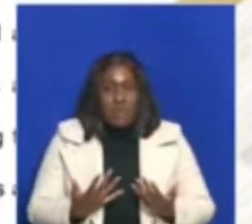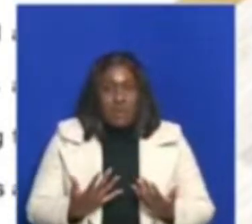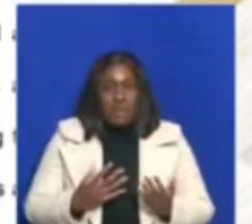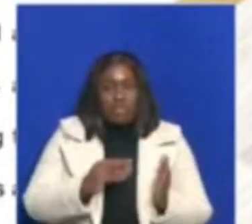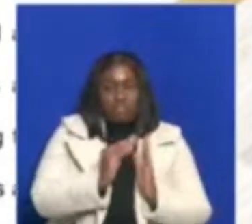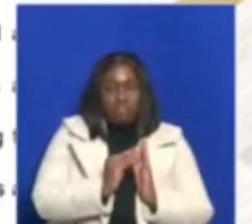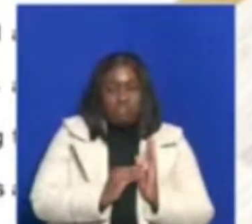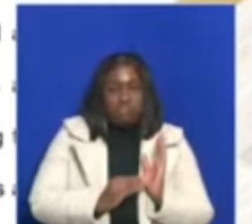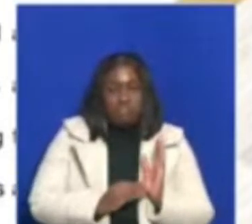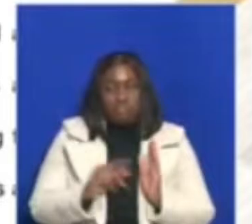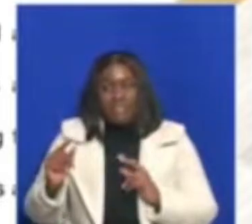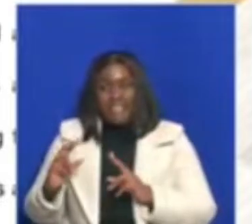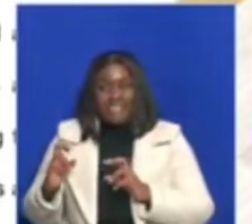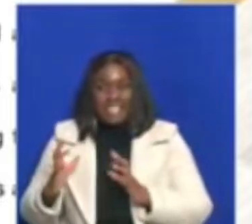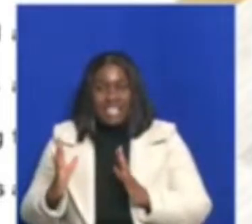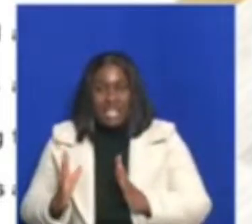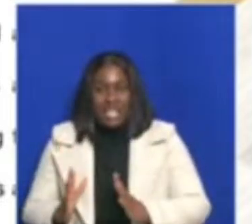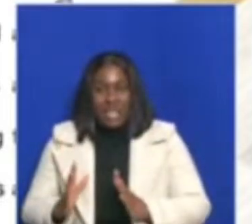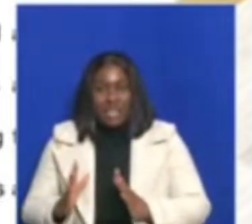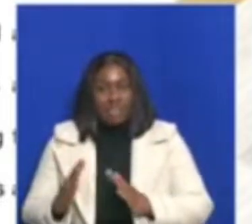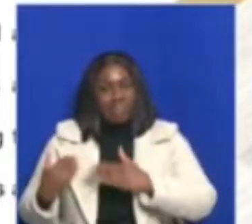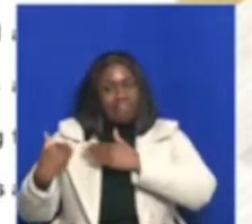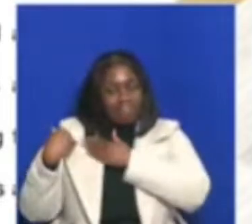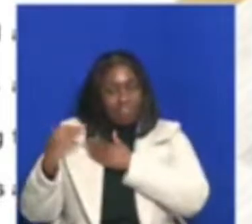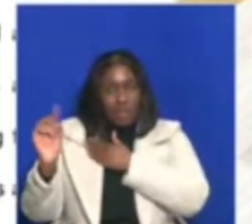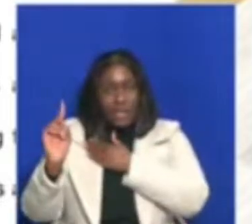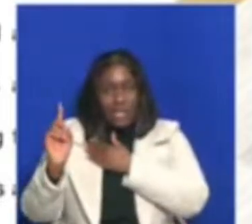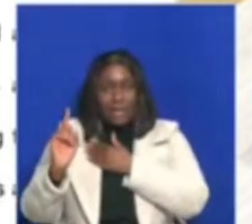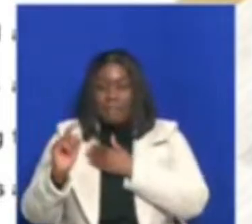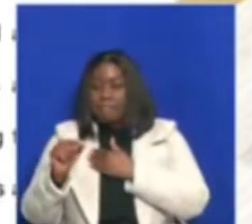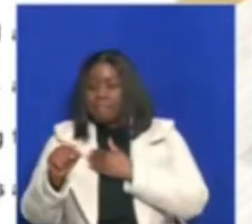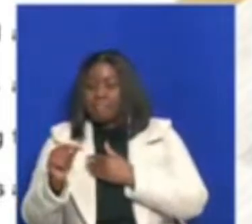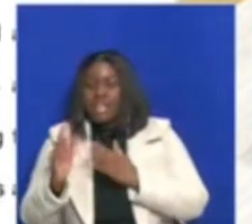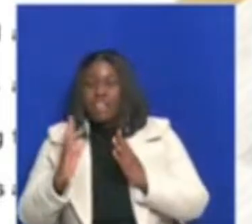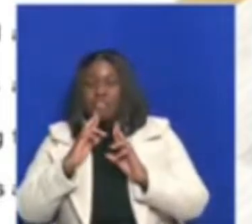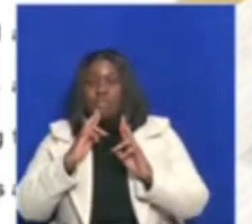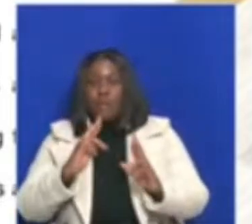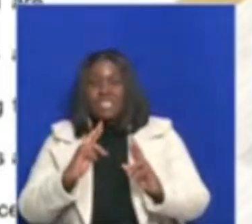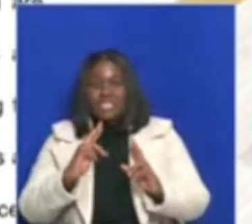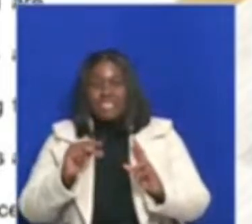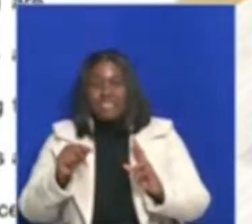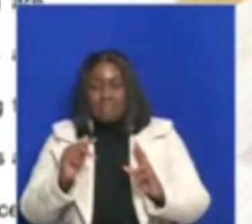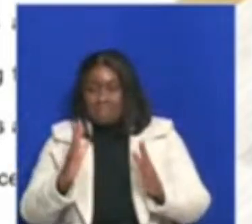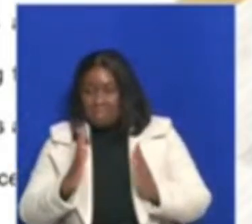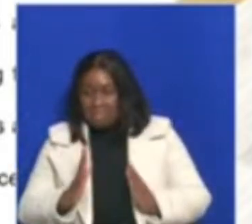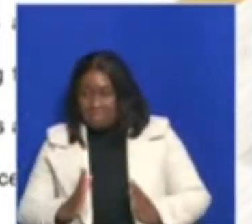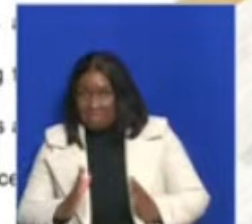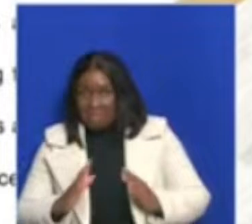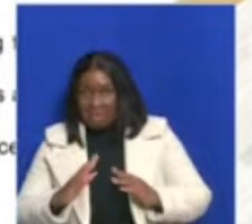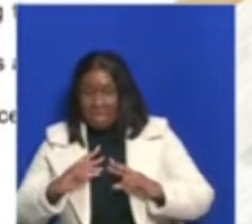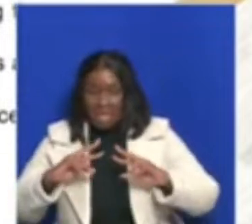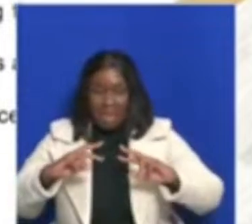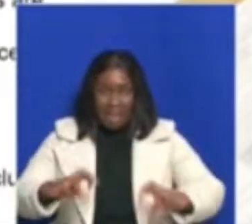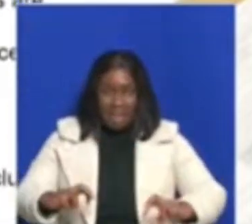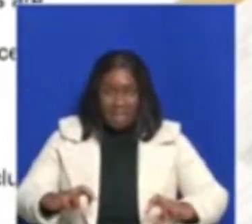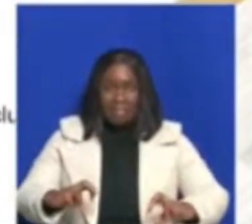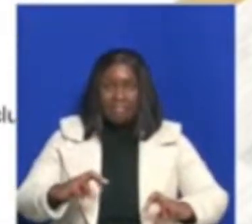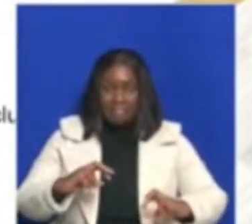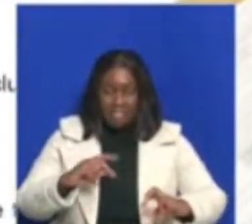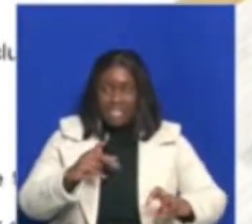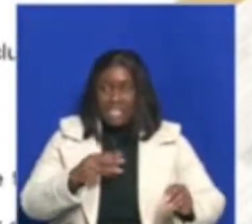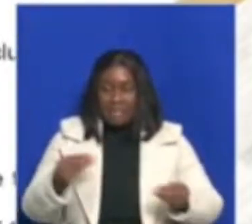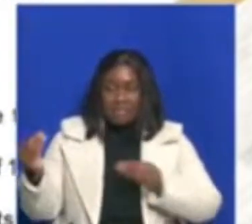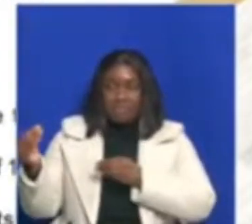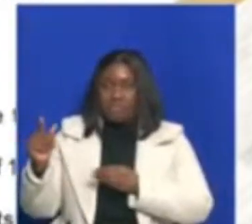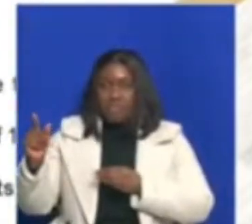and analyze post-mortem reports and present as evidence in the criminal and departmental proceedings.